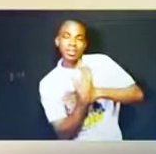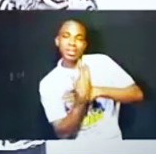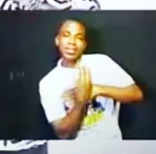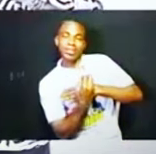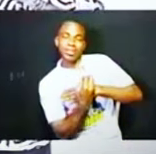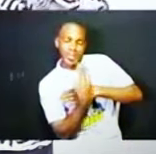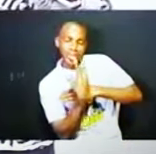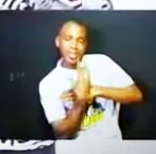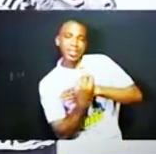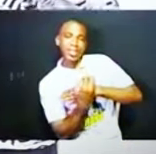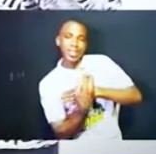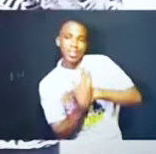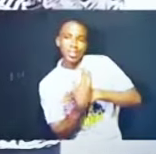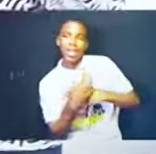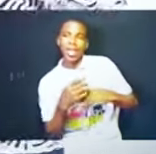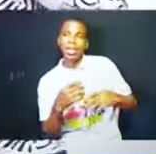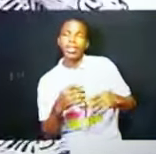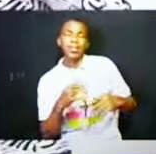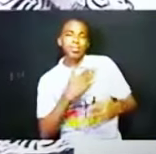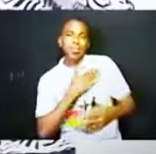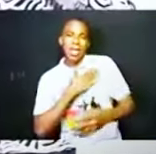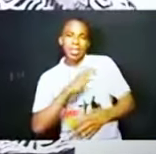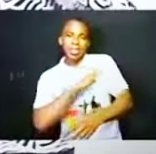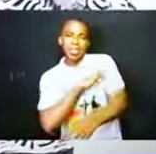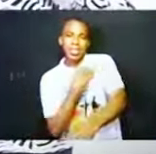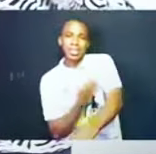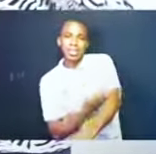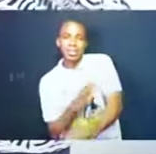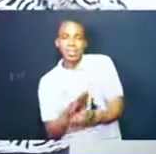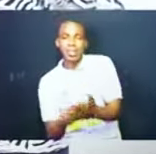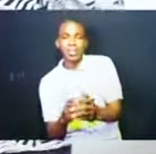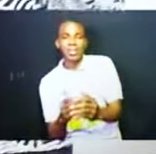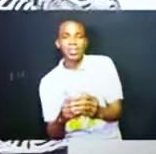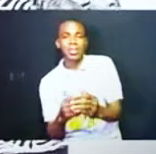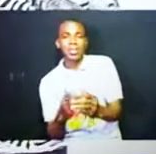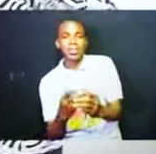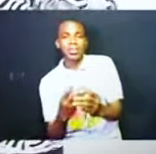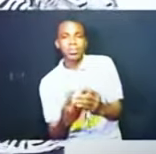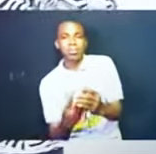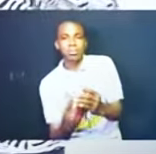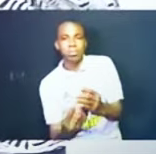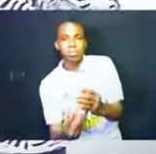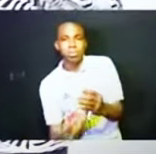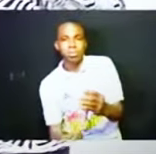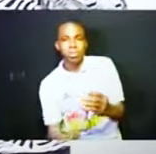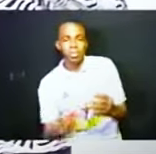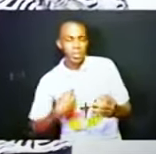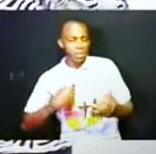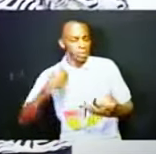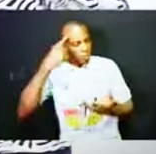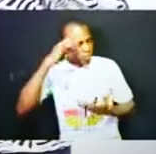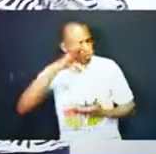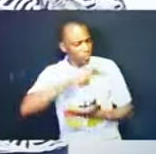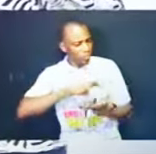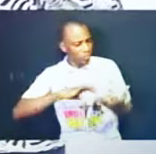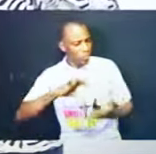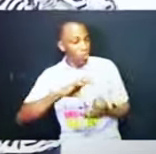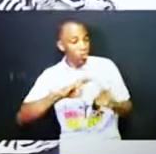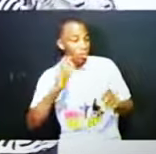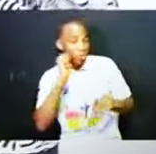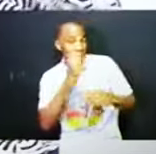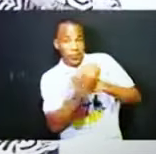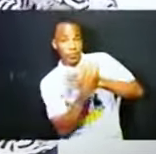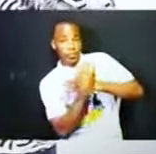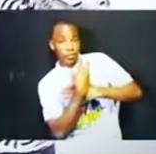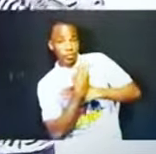me. Now, my heart so cry shine. I was confused. And then she finished admonishing